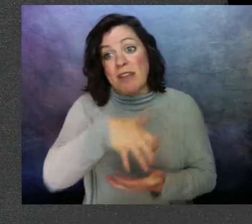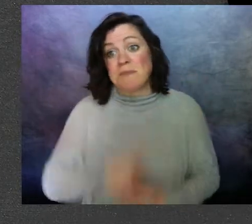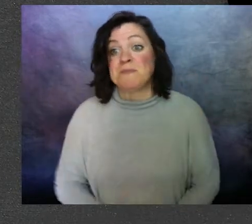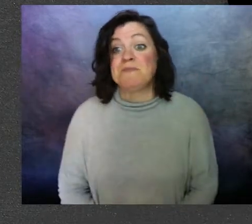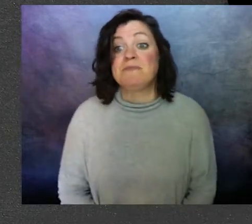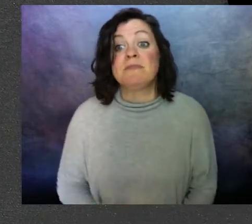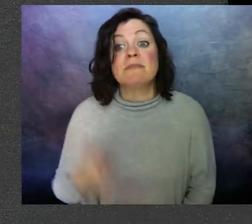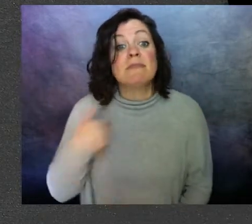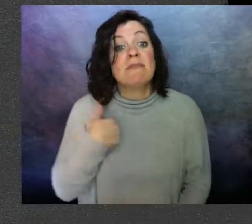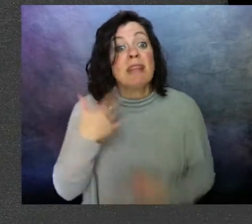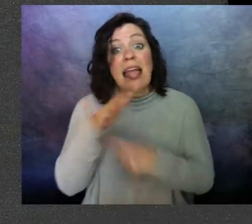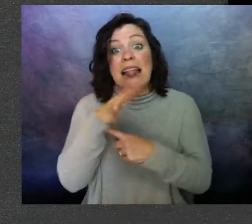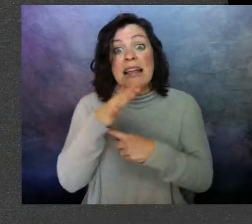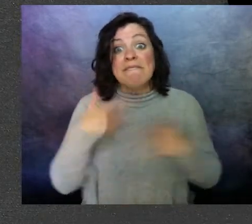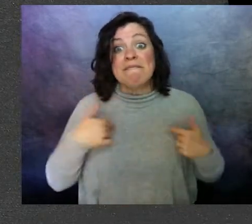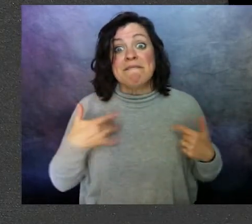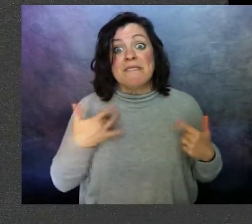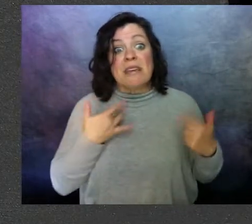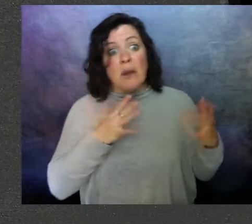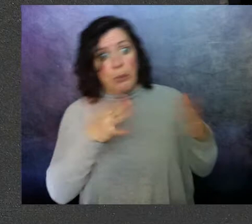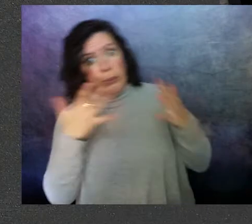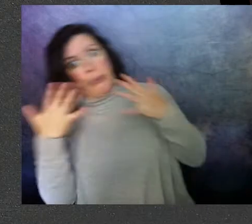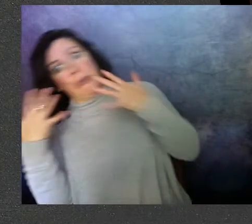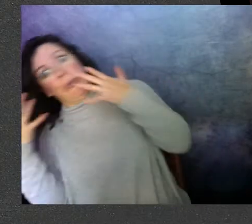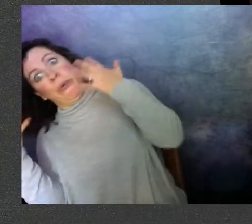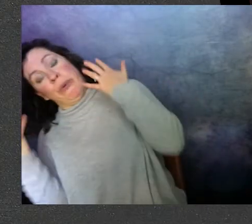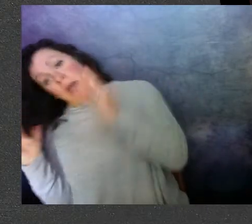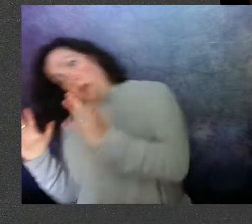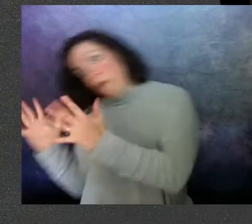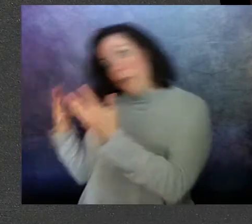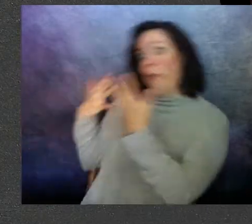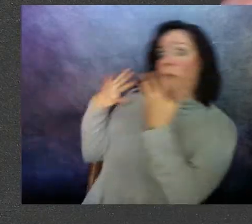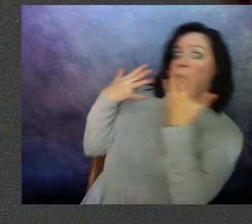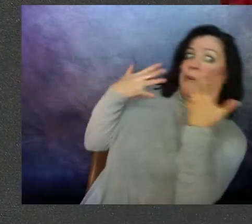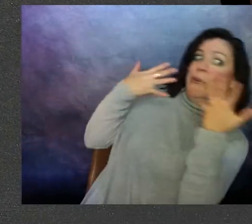Raking all those leaves made me feel like, woo,